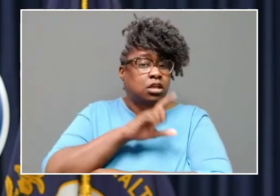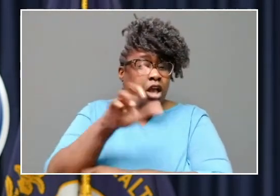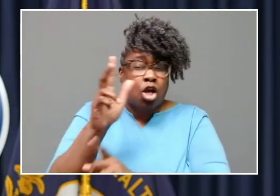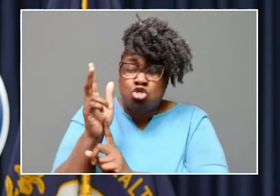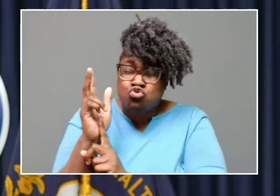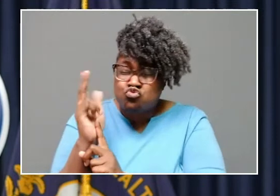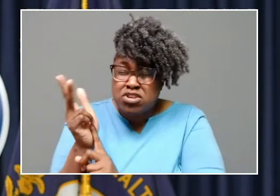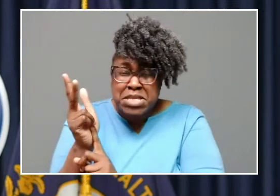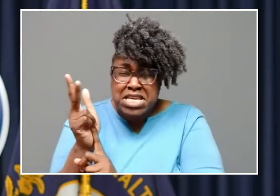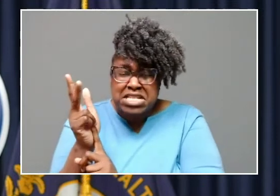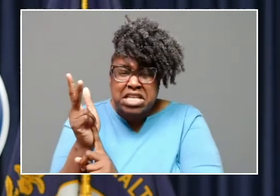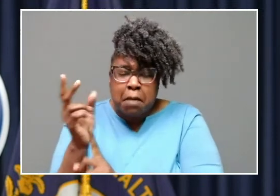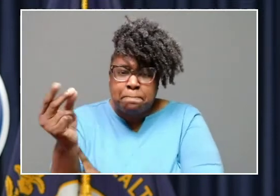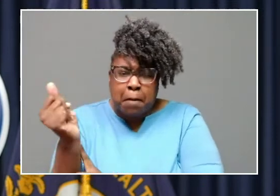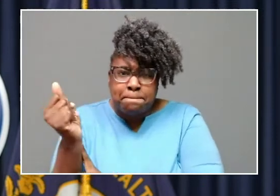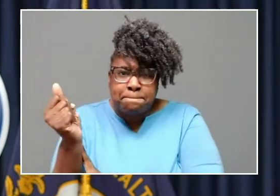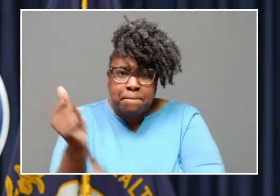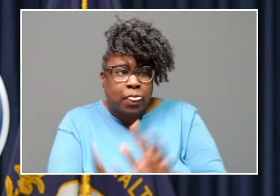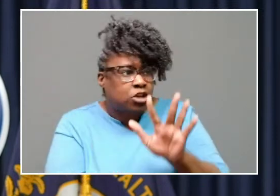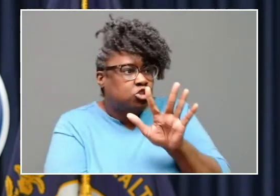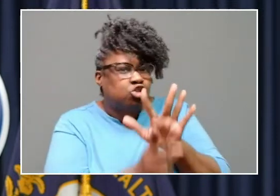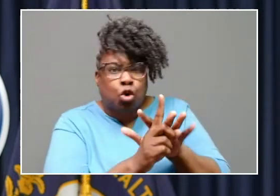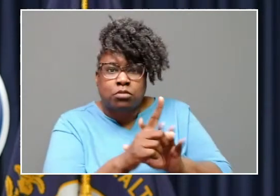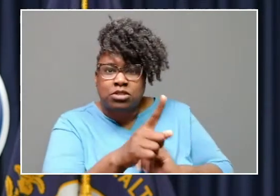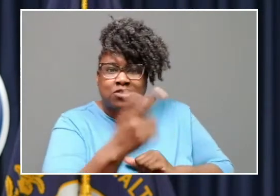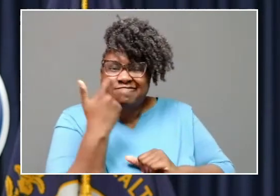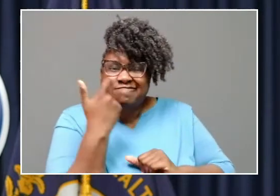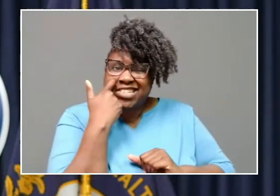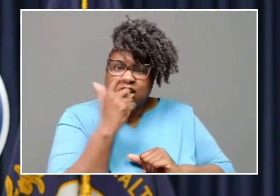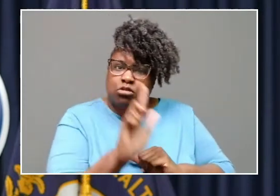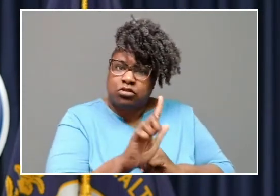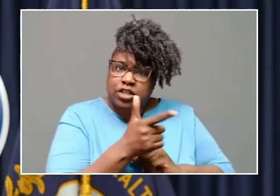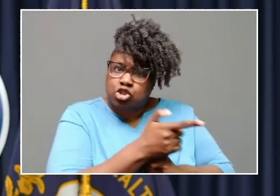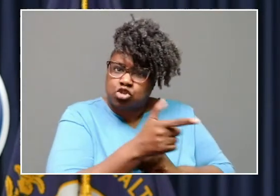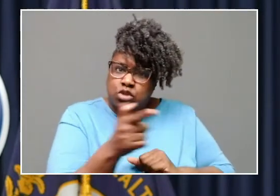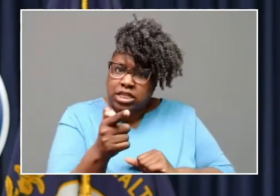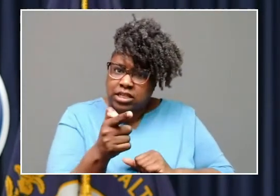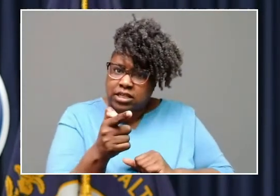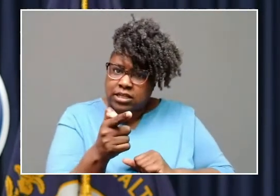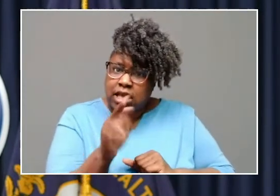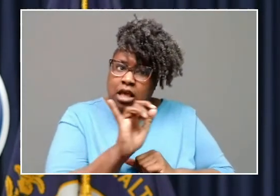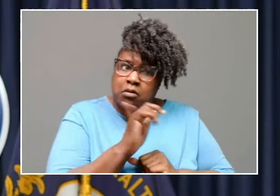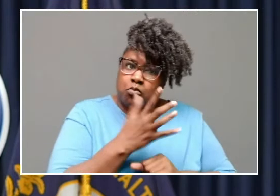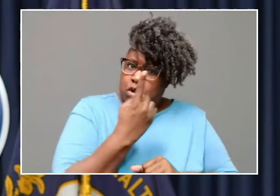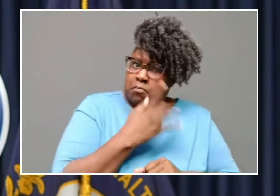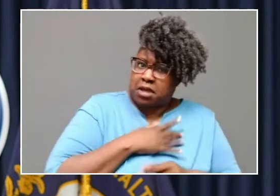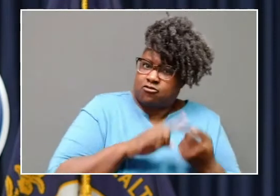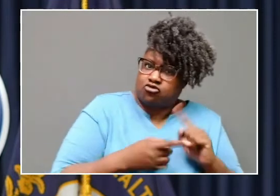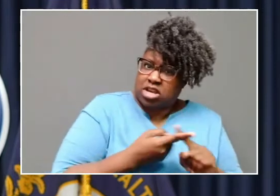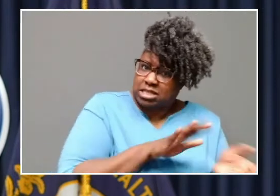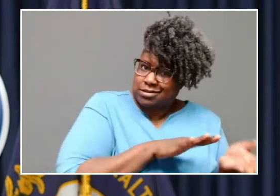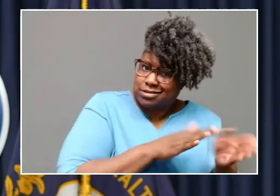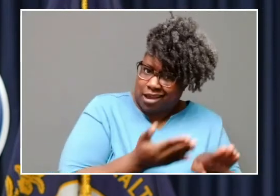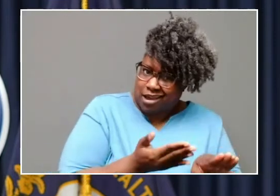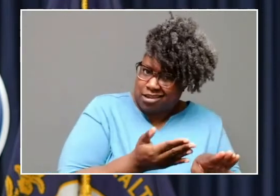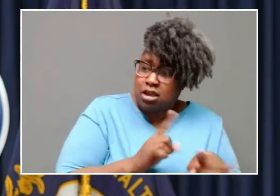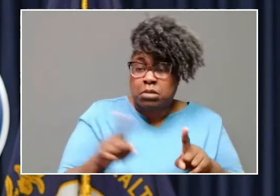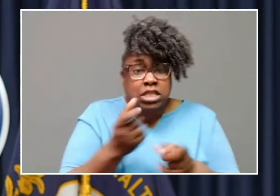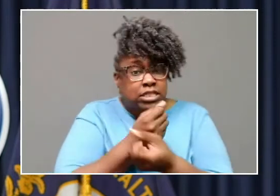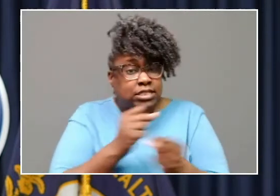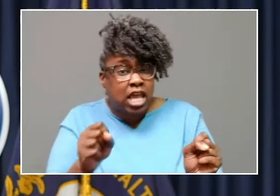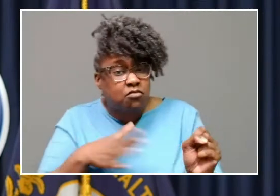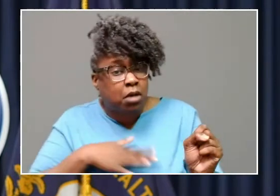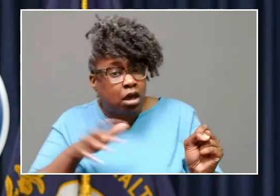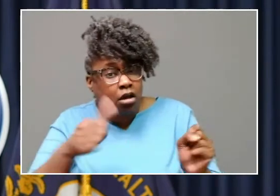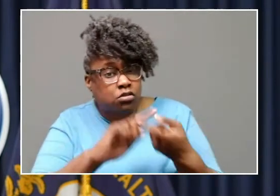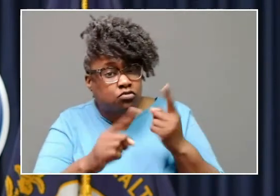responded to a shooting that killed one of my friends, but you know what? Saved another one of them. I guess, unlike the Attorney General, I have confidence that